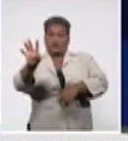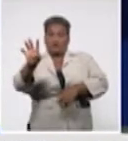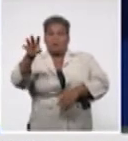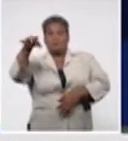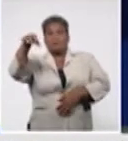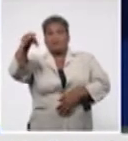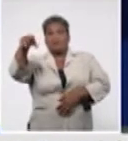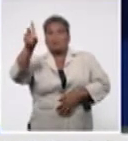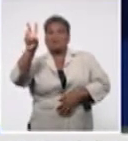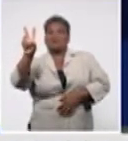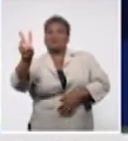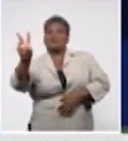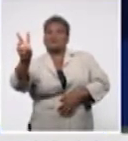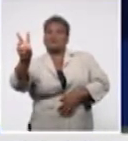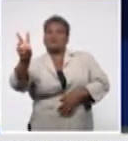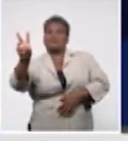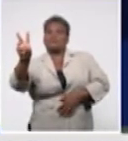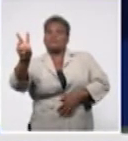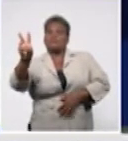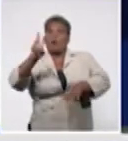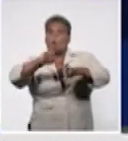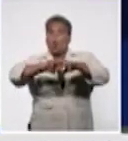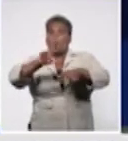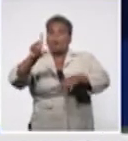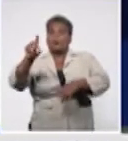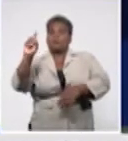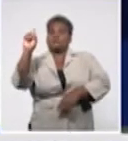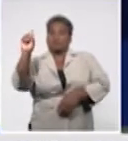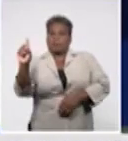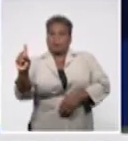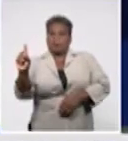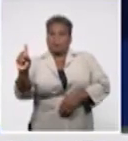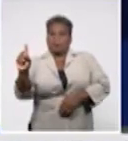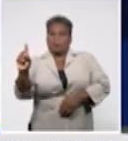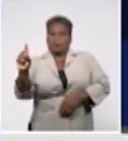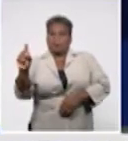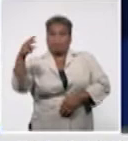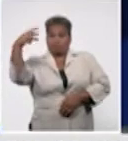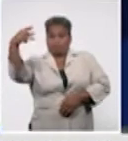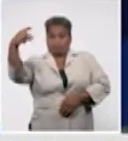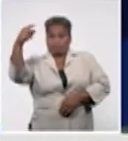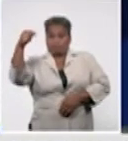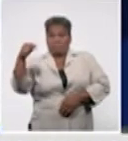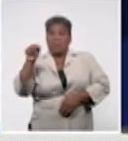3,695, are recovered from the virus. 6 patients are in critical